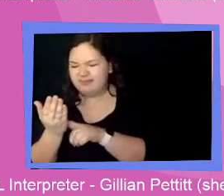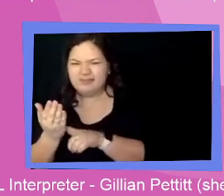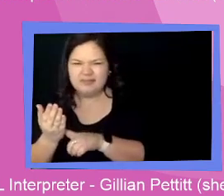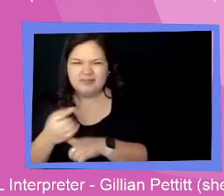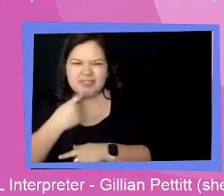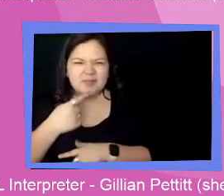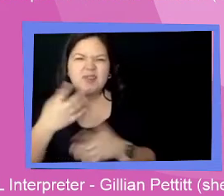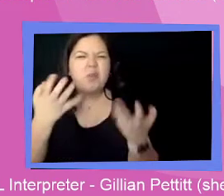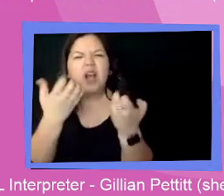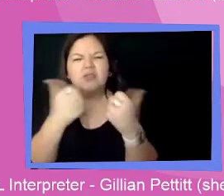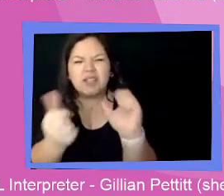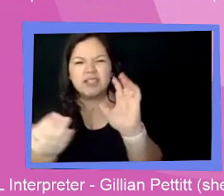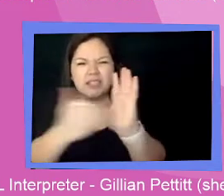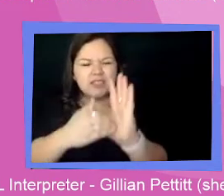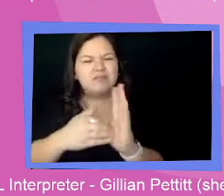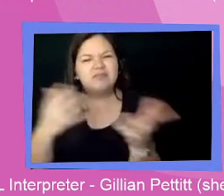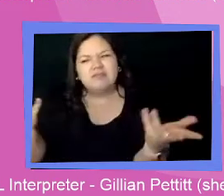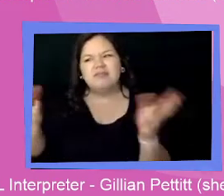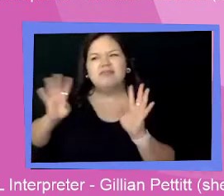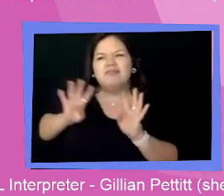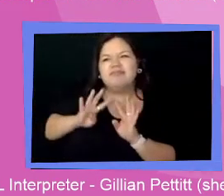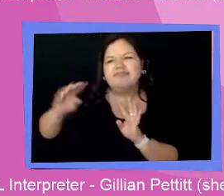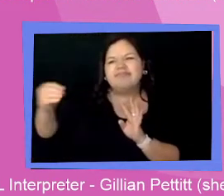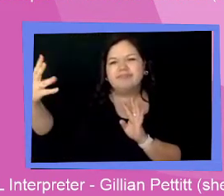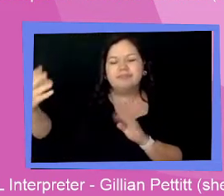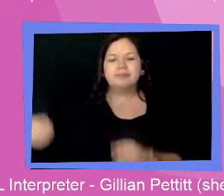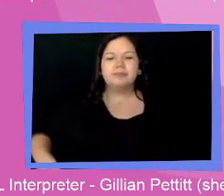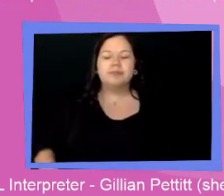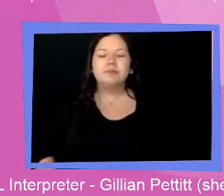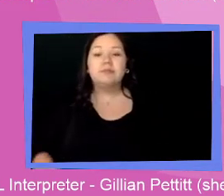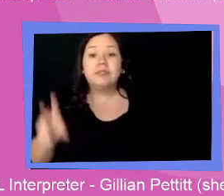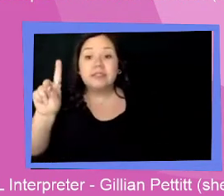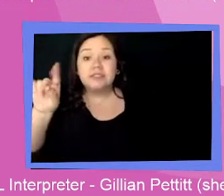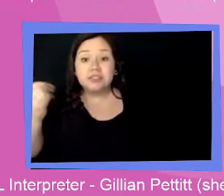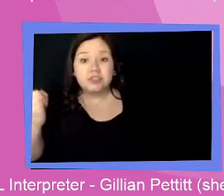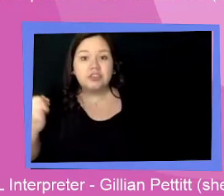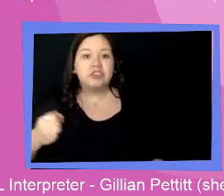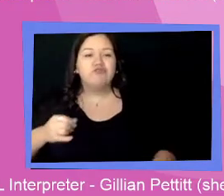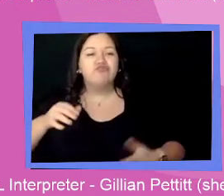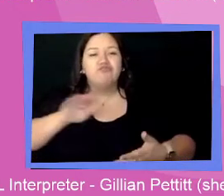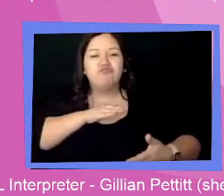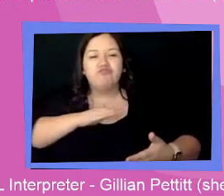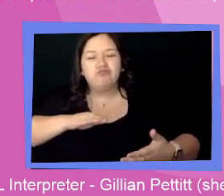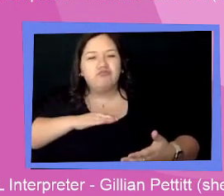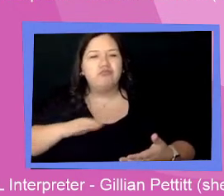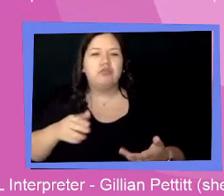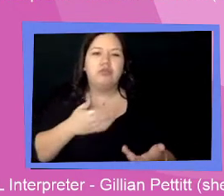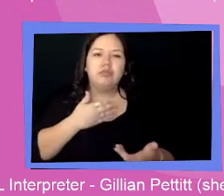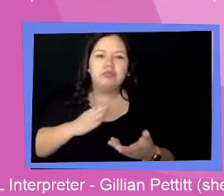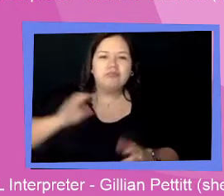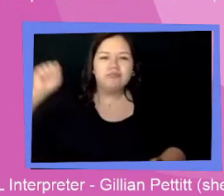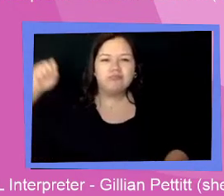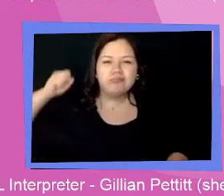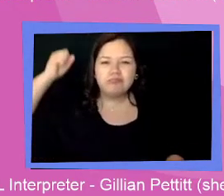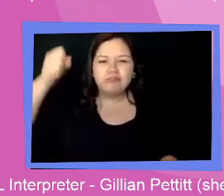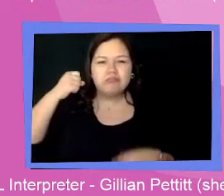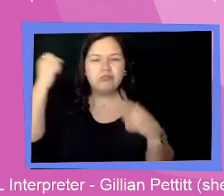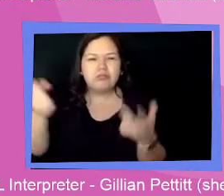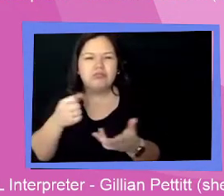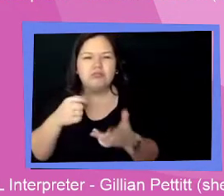another. The DJ slams the air with his fist as he spins another rendition of